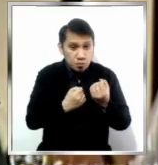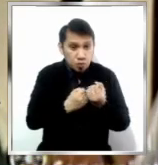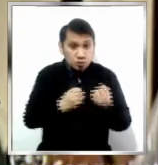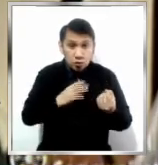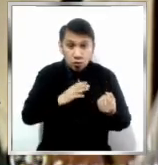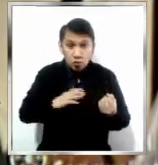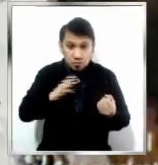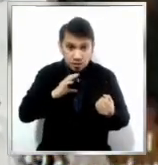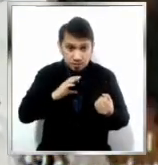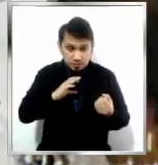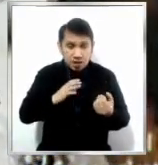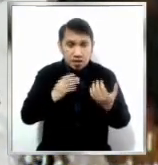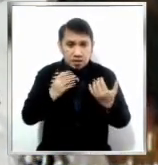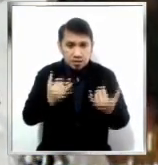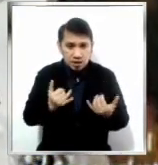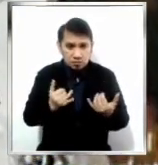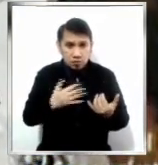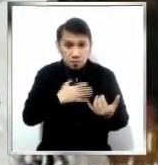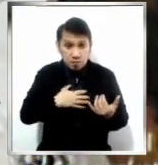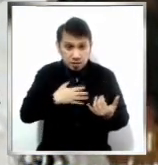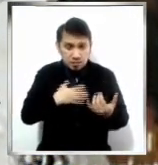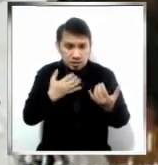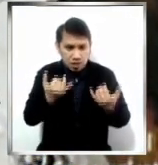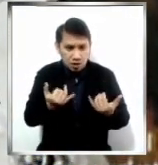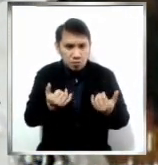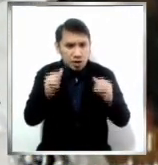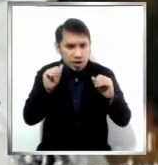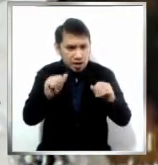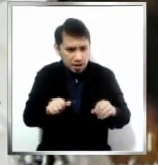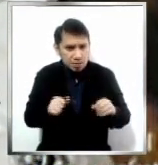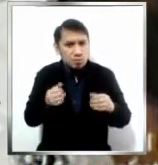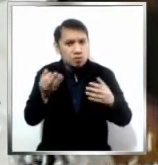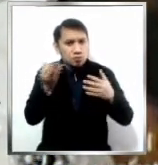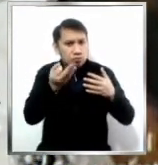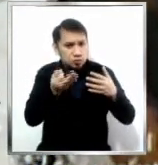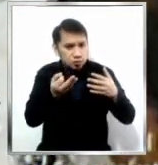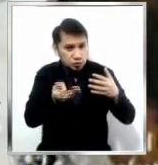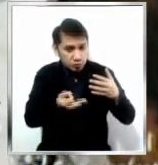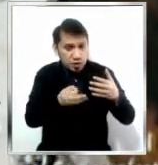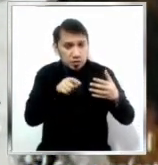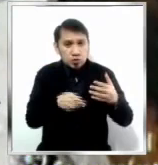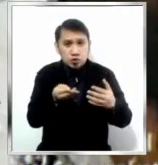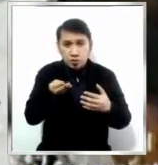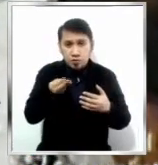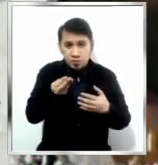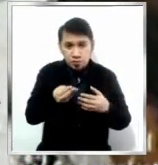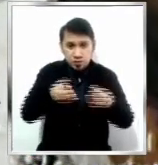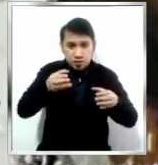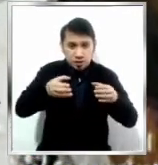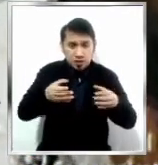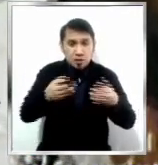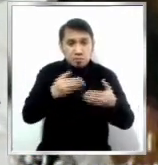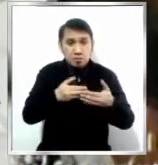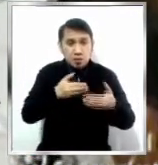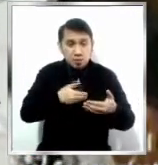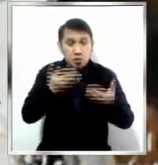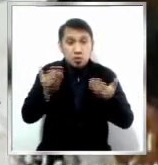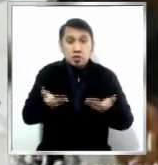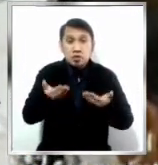to file a few of these cases before we submit our report to you,